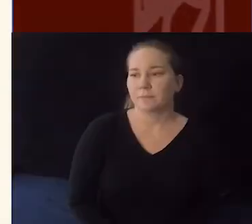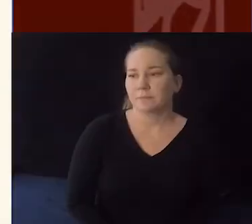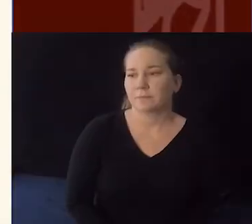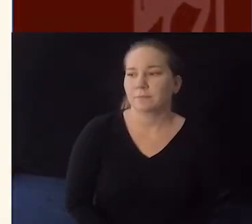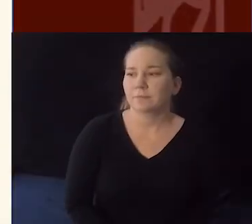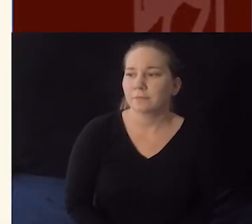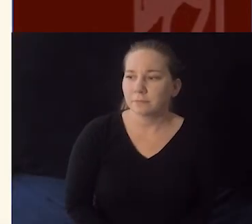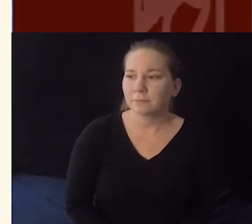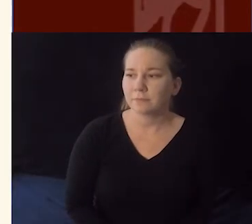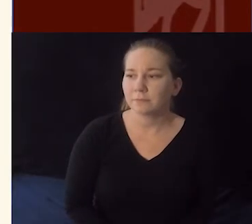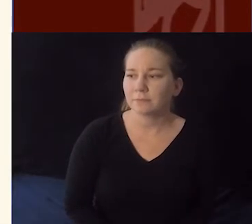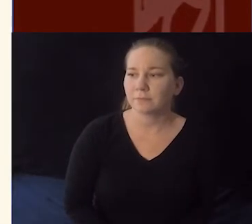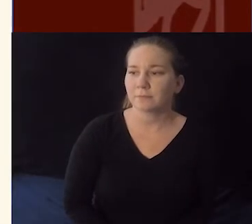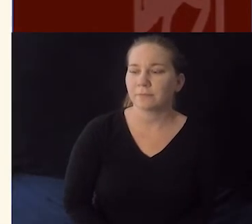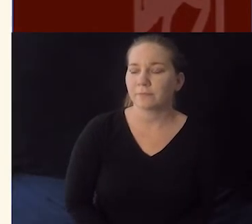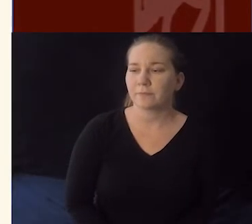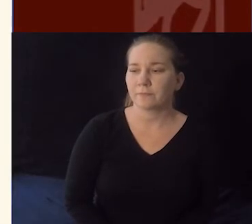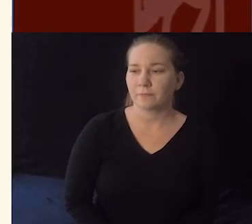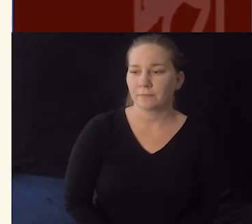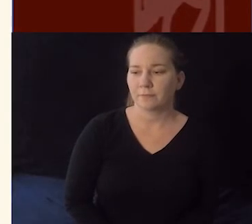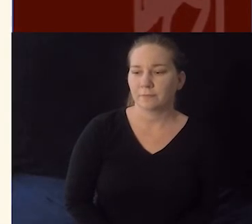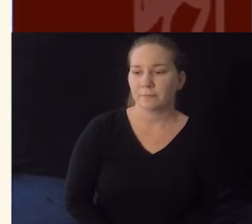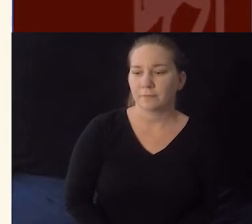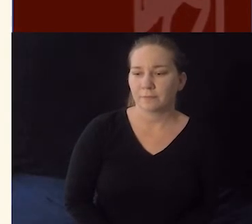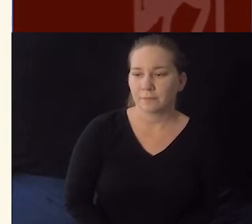Let us pray.